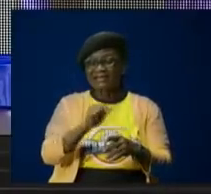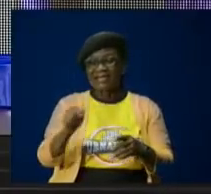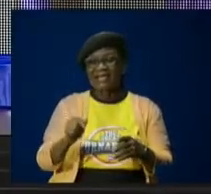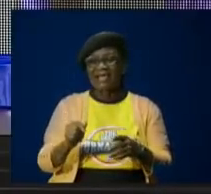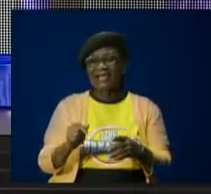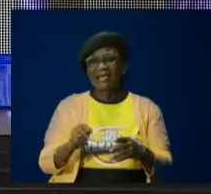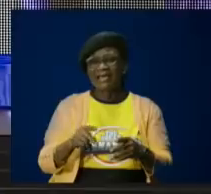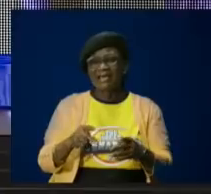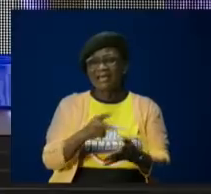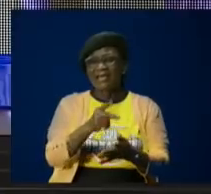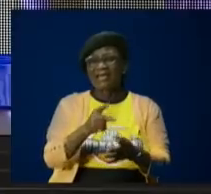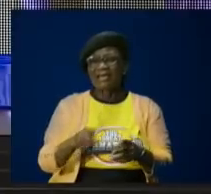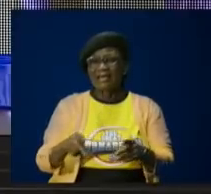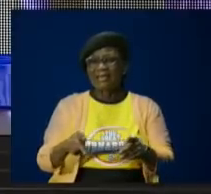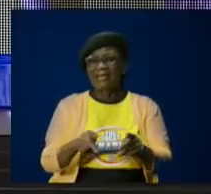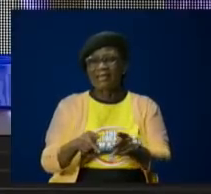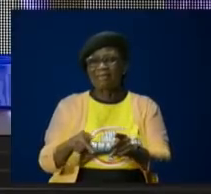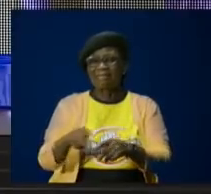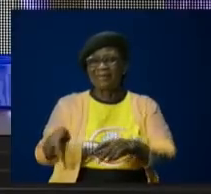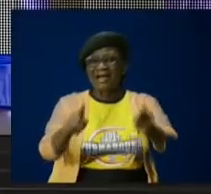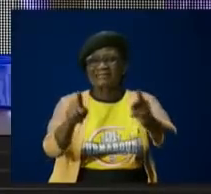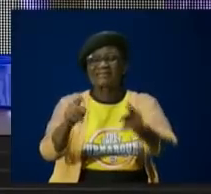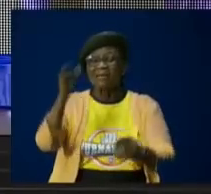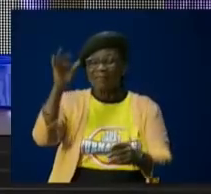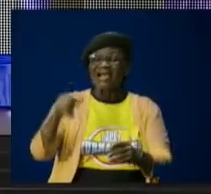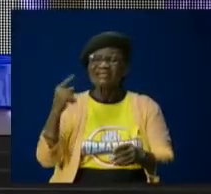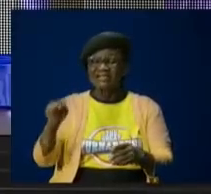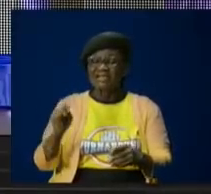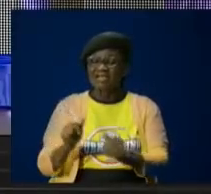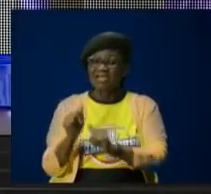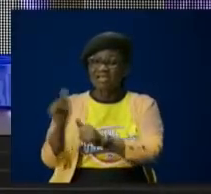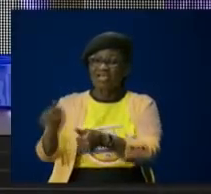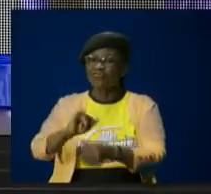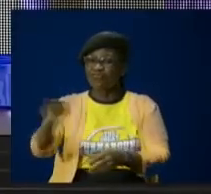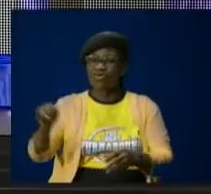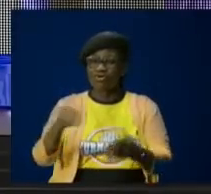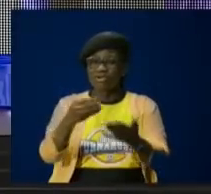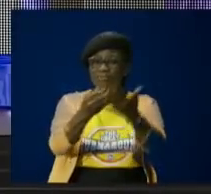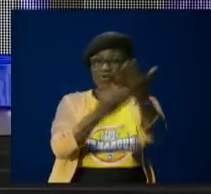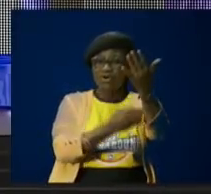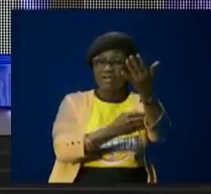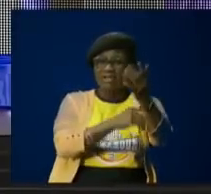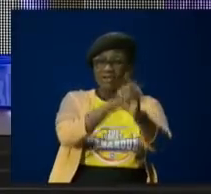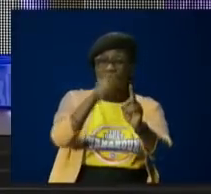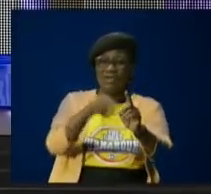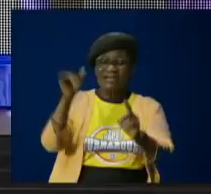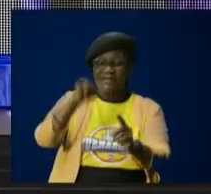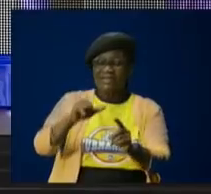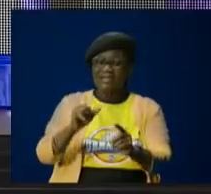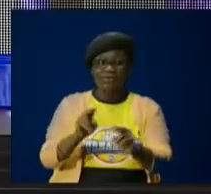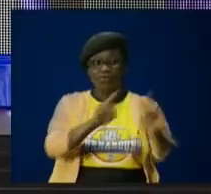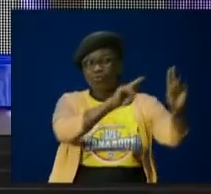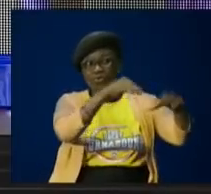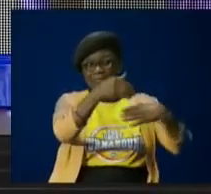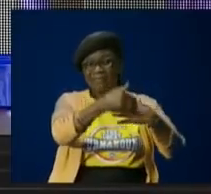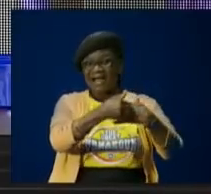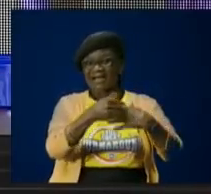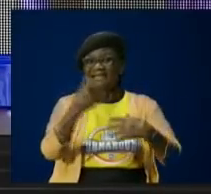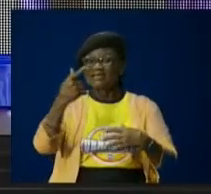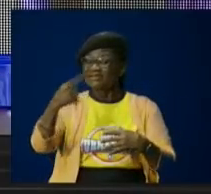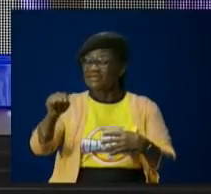By the following morning, when they look back, the enemy they saw the night before were no